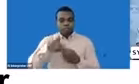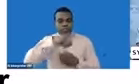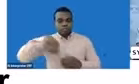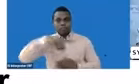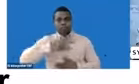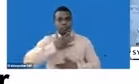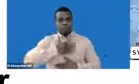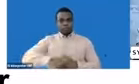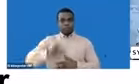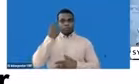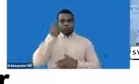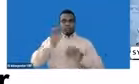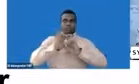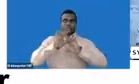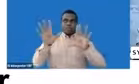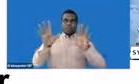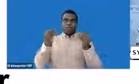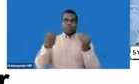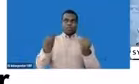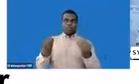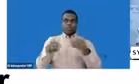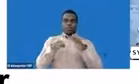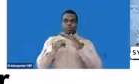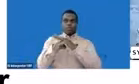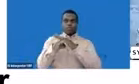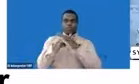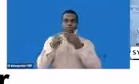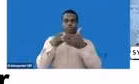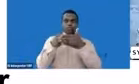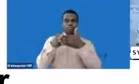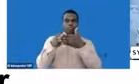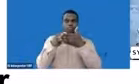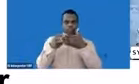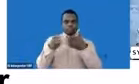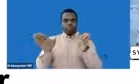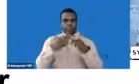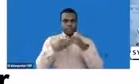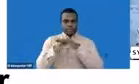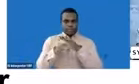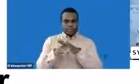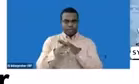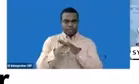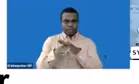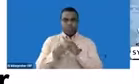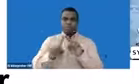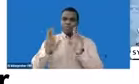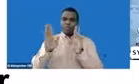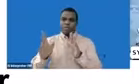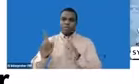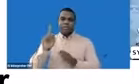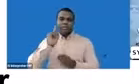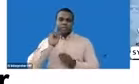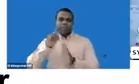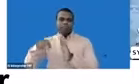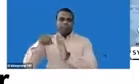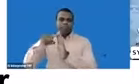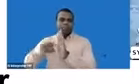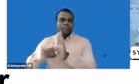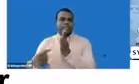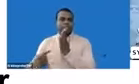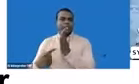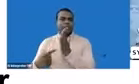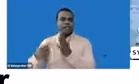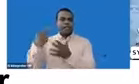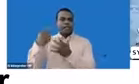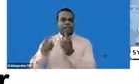the standards body, where I'm chairing the ETSIS and Senelec e-accessibility joint technical body, we are tasked by the Commission, by